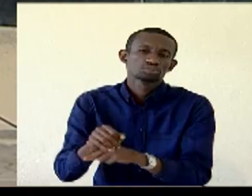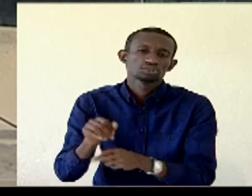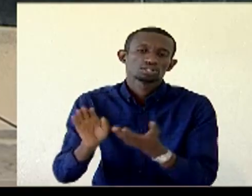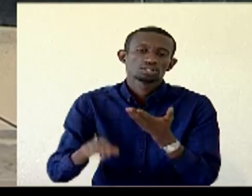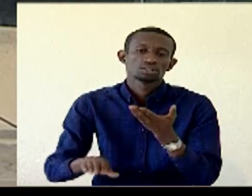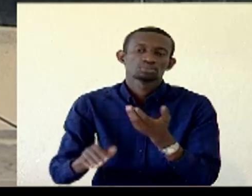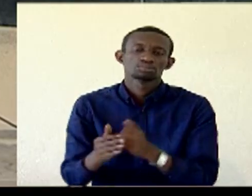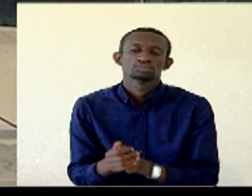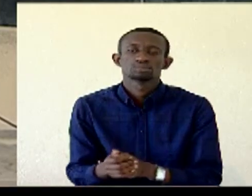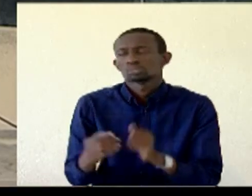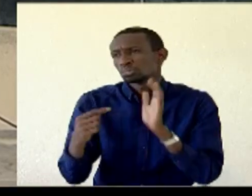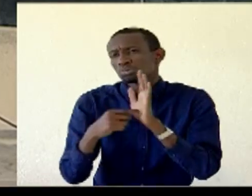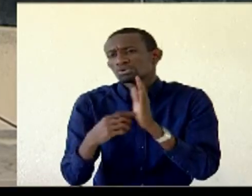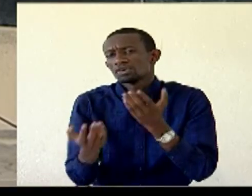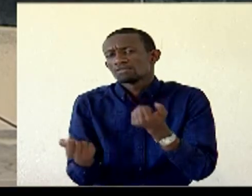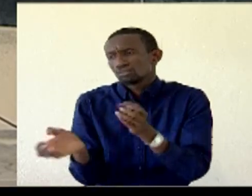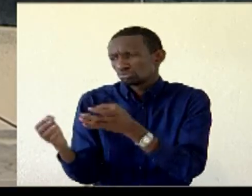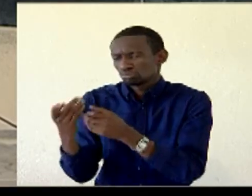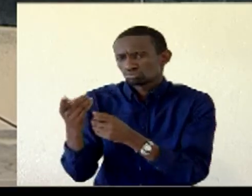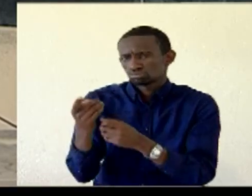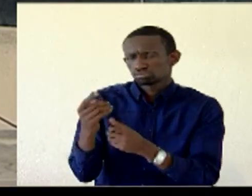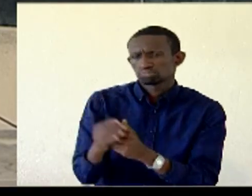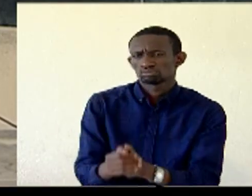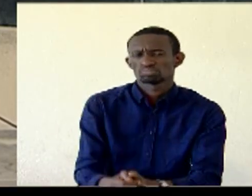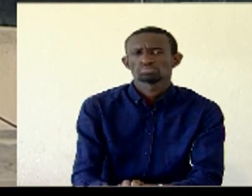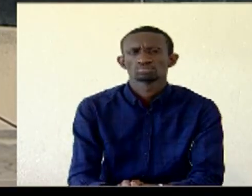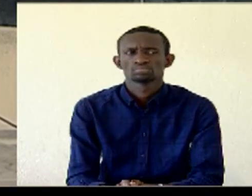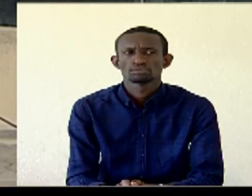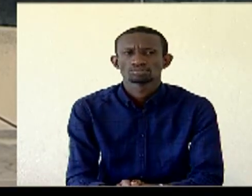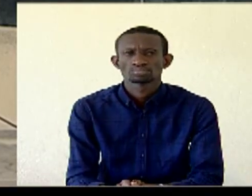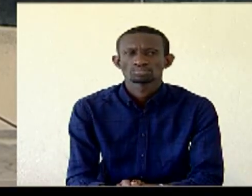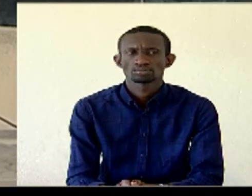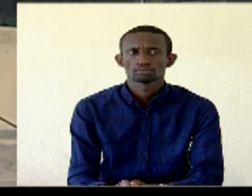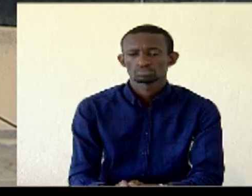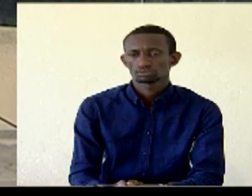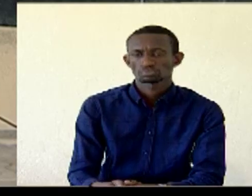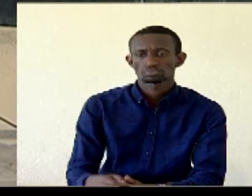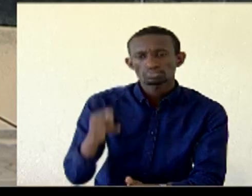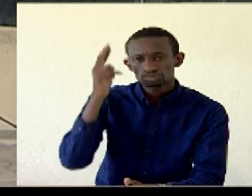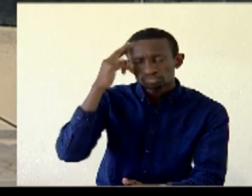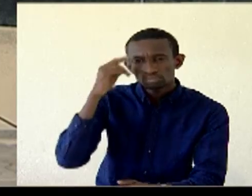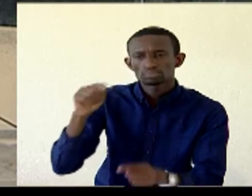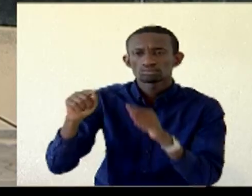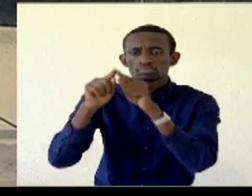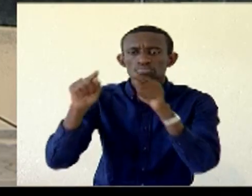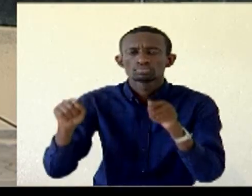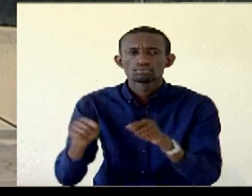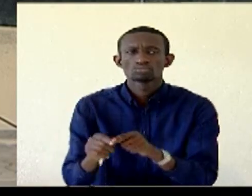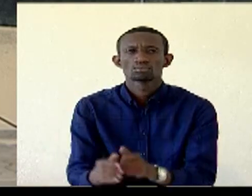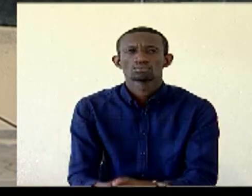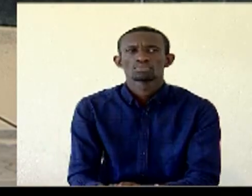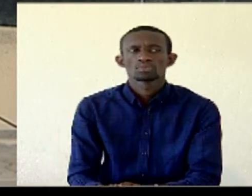I have a compound of this form, this is just reminding you of this. You have